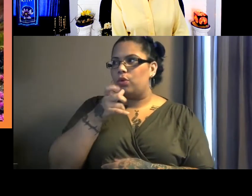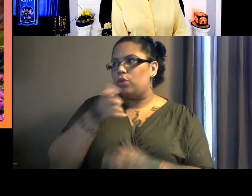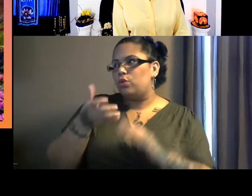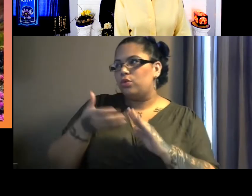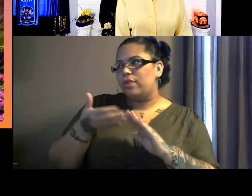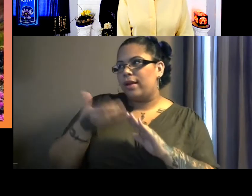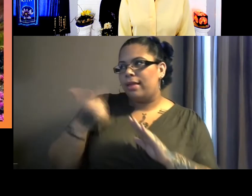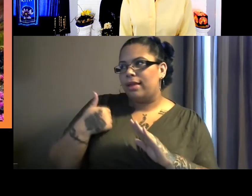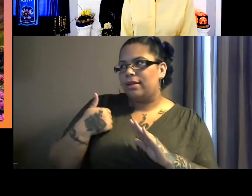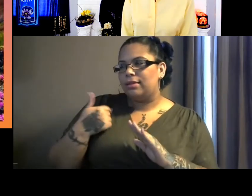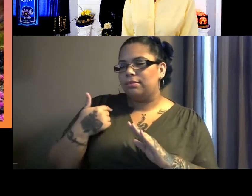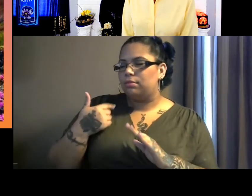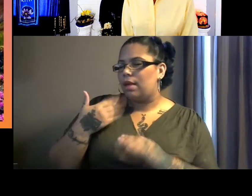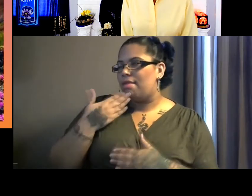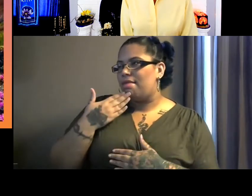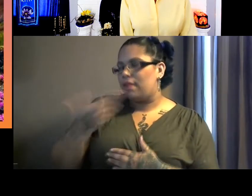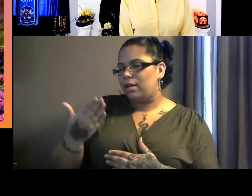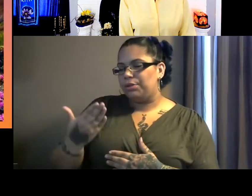Thank you.